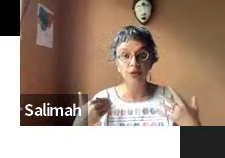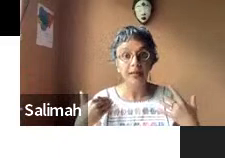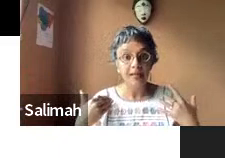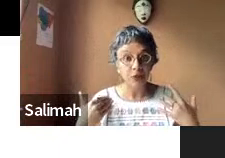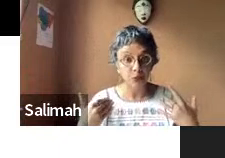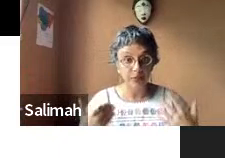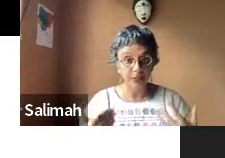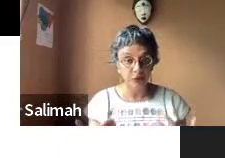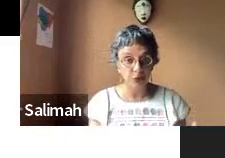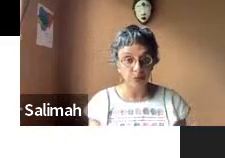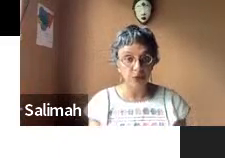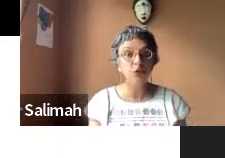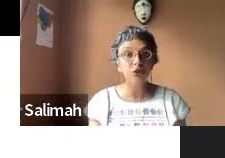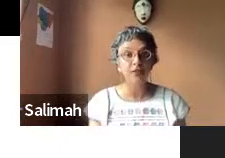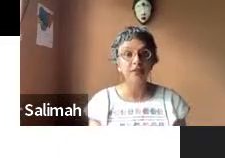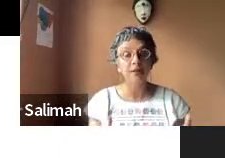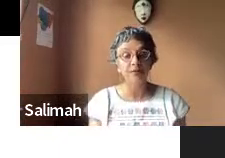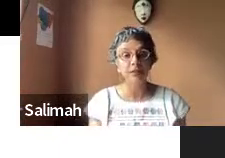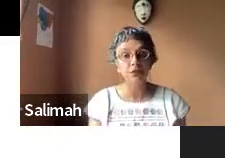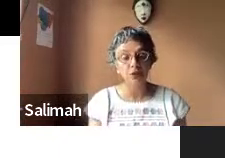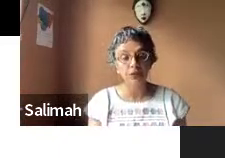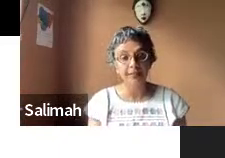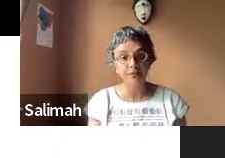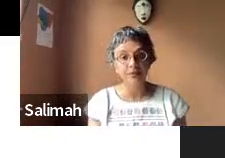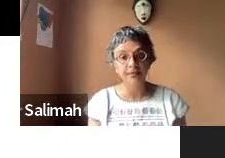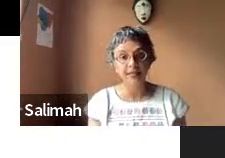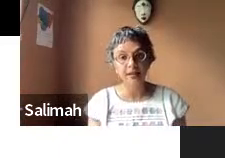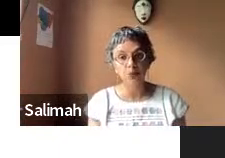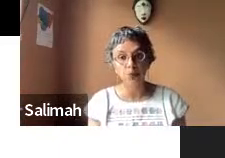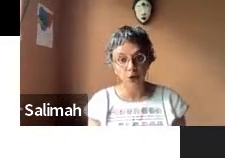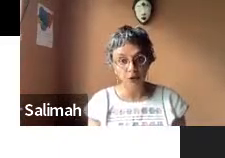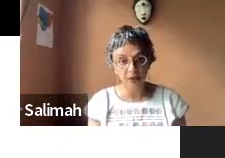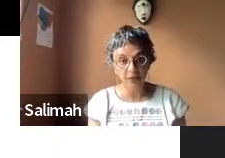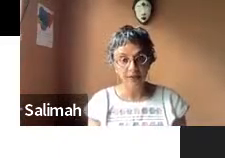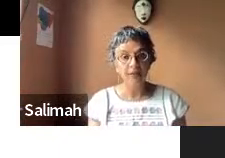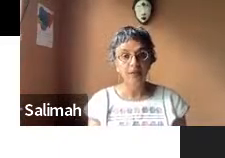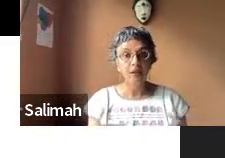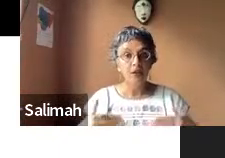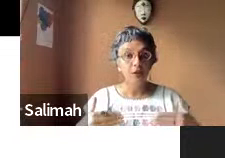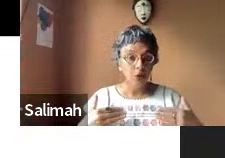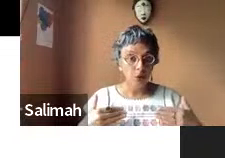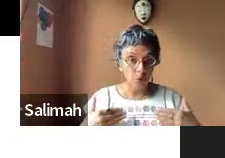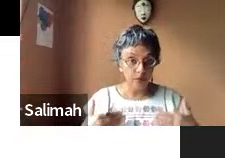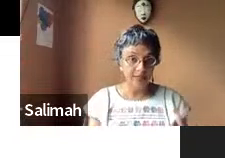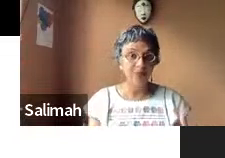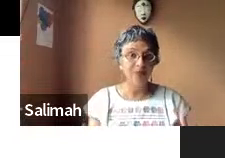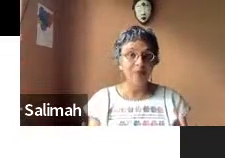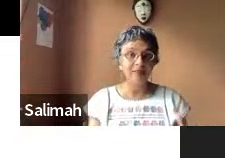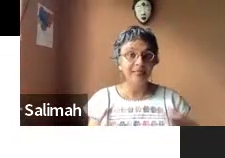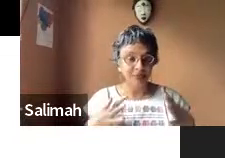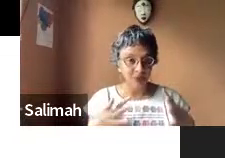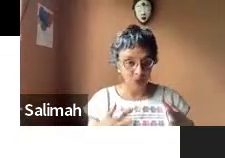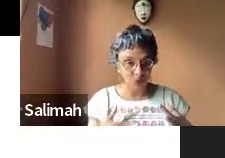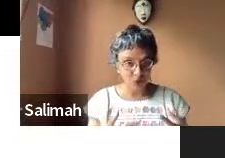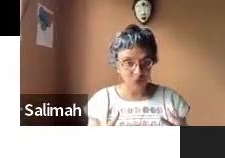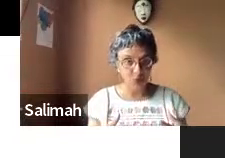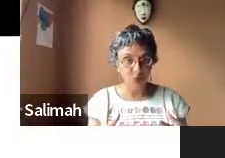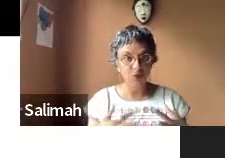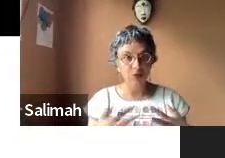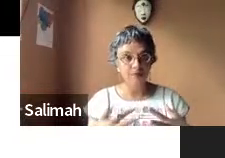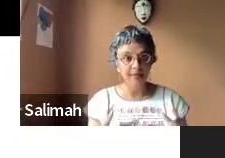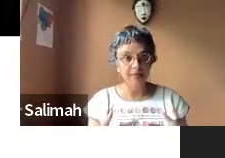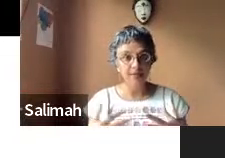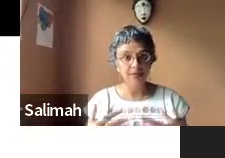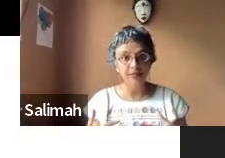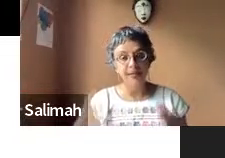allows for the redistribution of this early infant care work within the family. So to